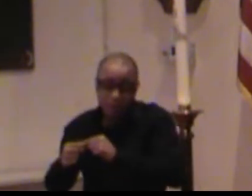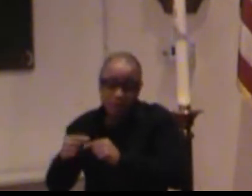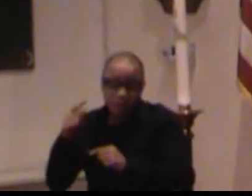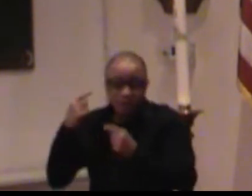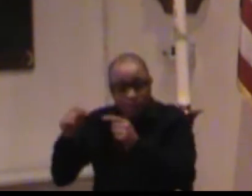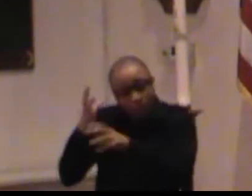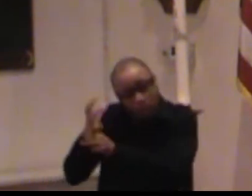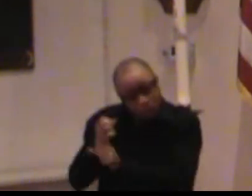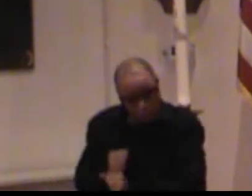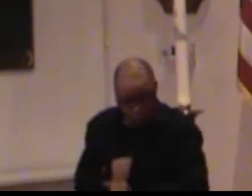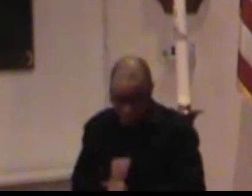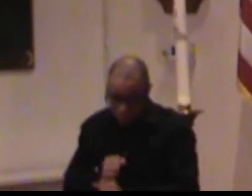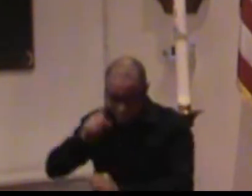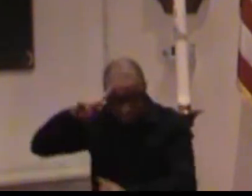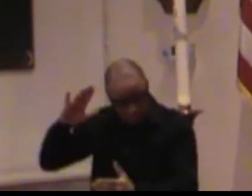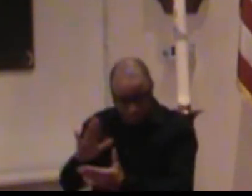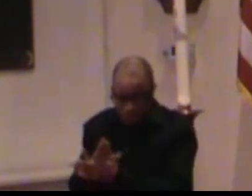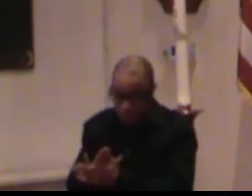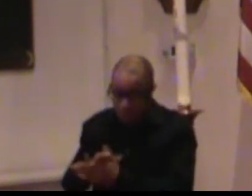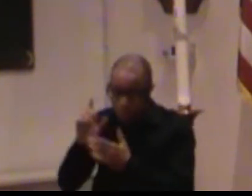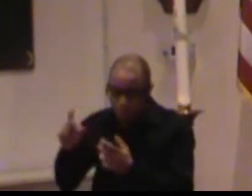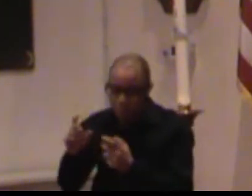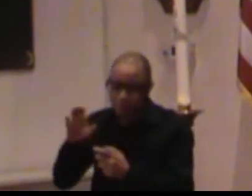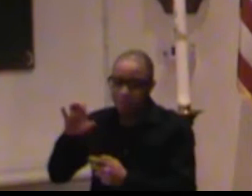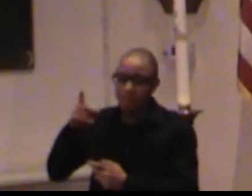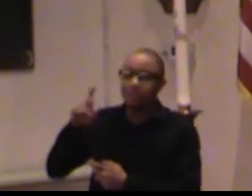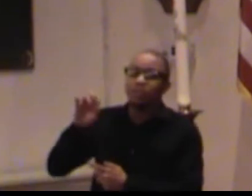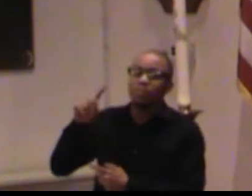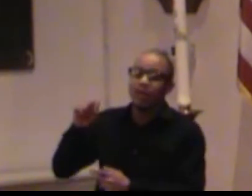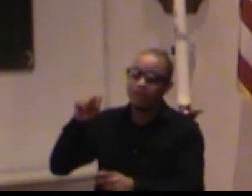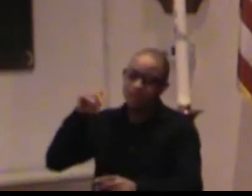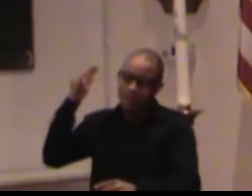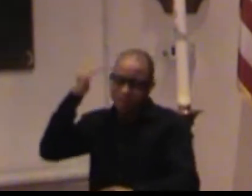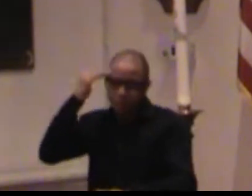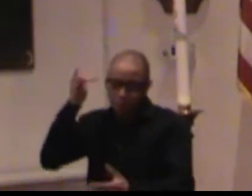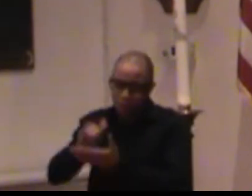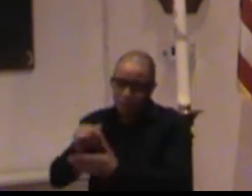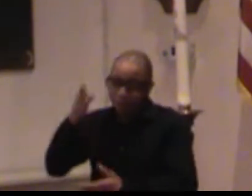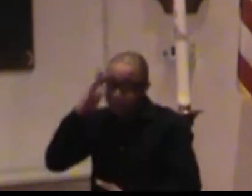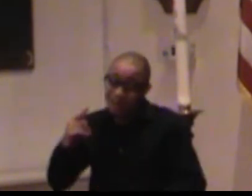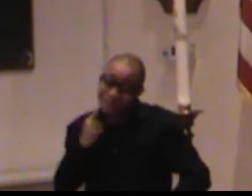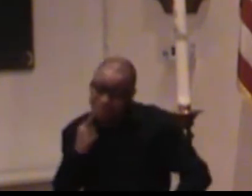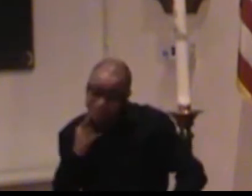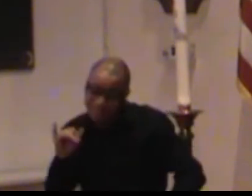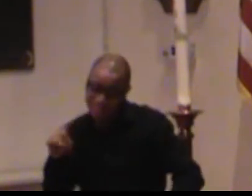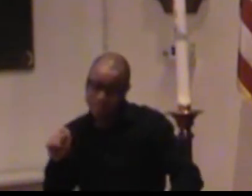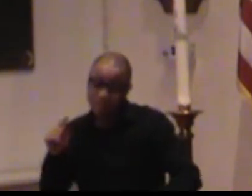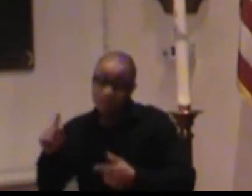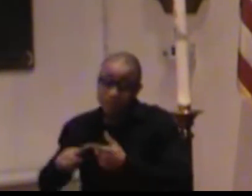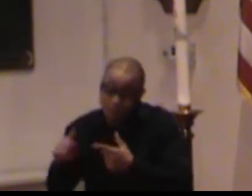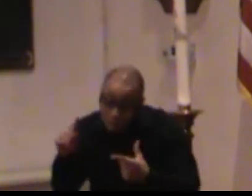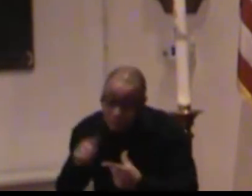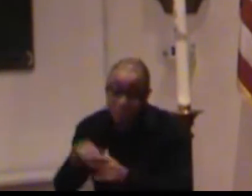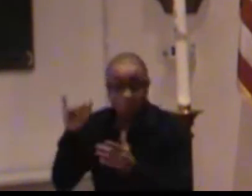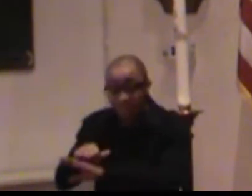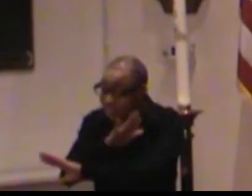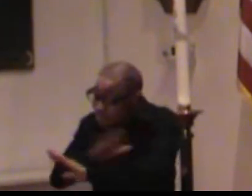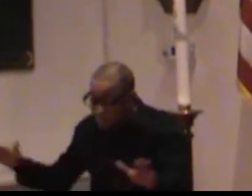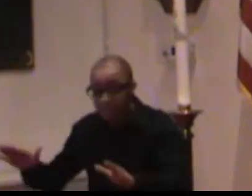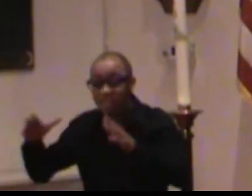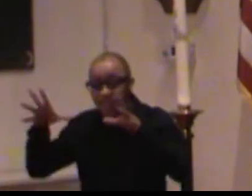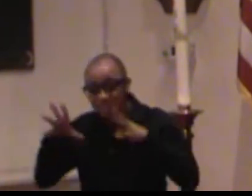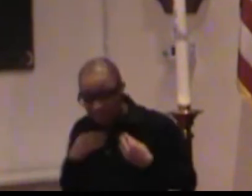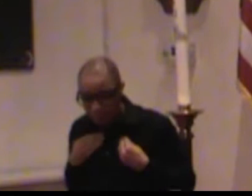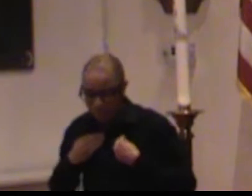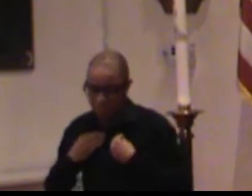we have to trust. We have to believe. We got to expect. And know that if God says it, then that settles it.